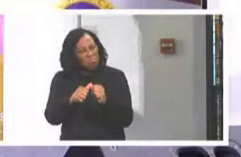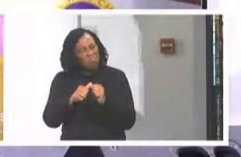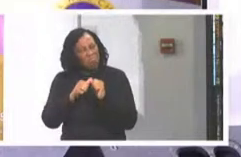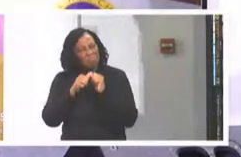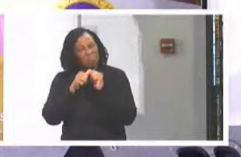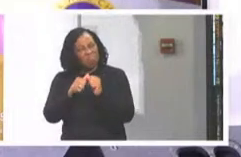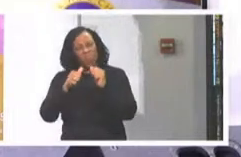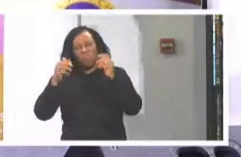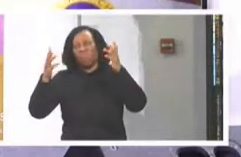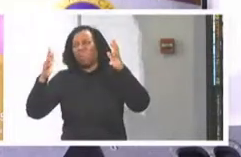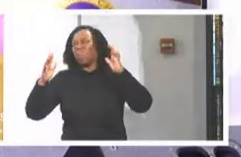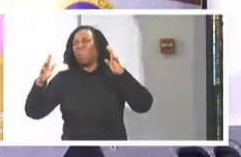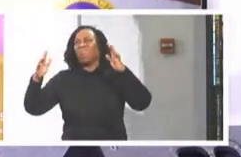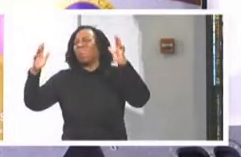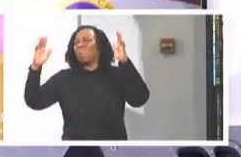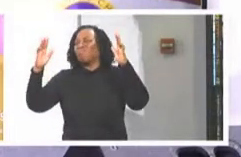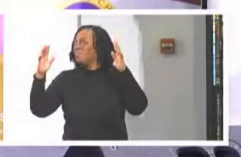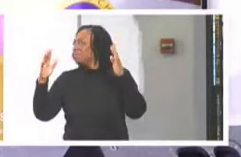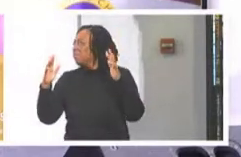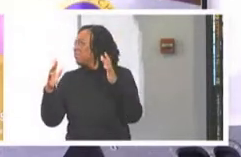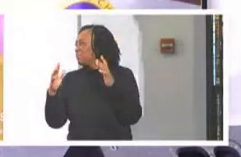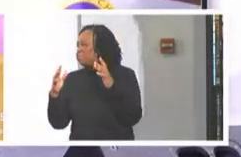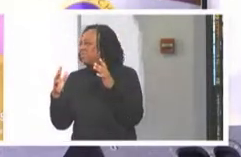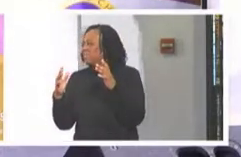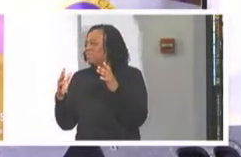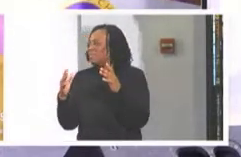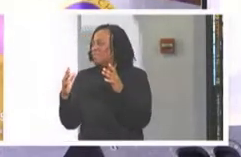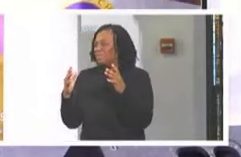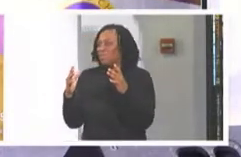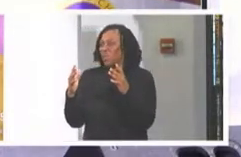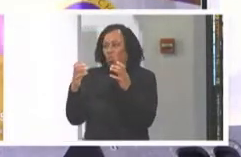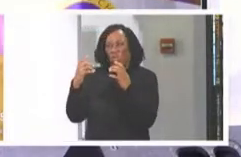song. So put that thing that's on your mind.